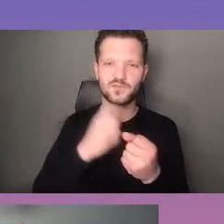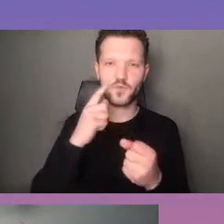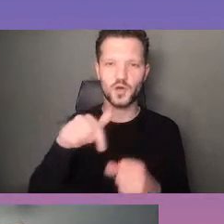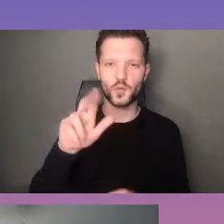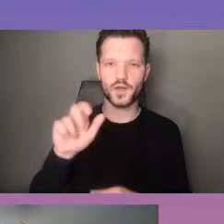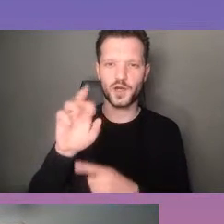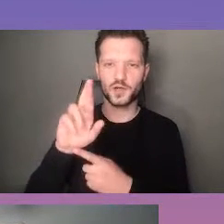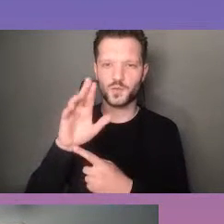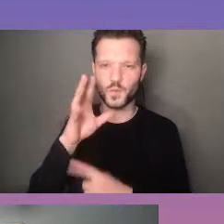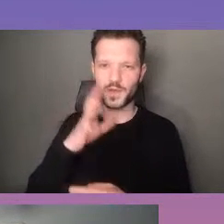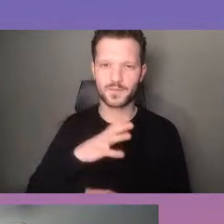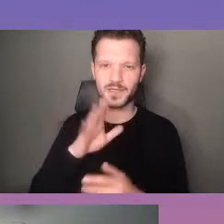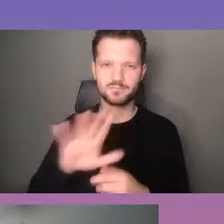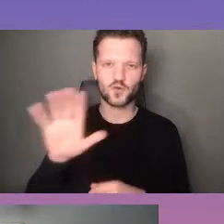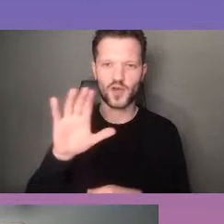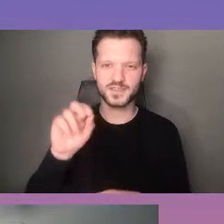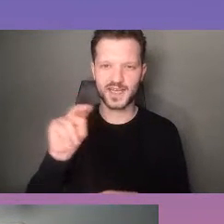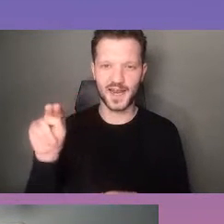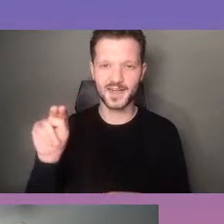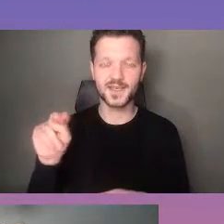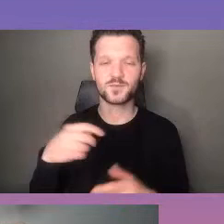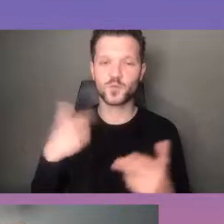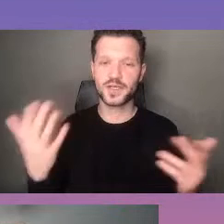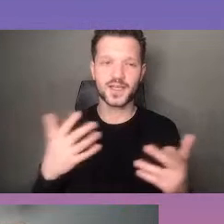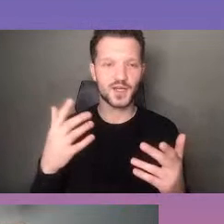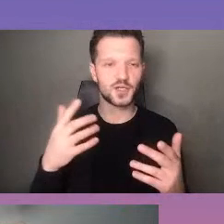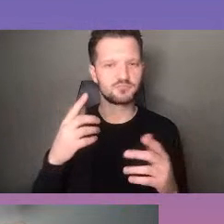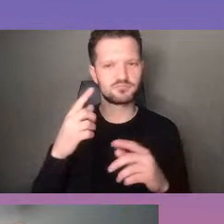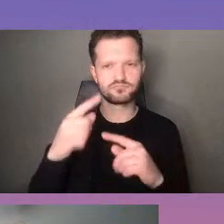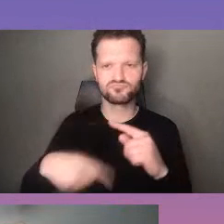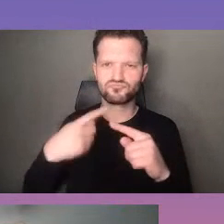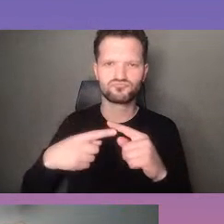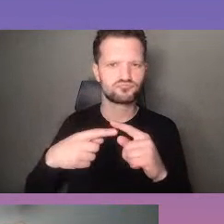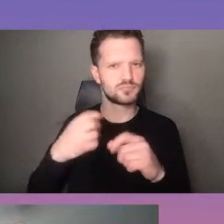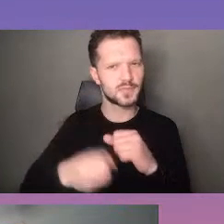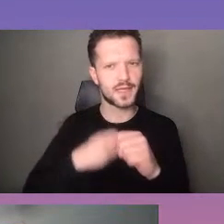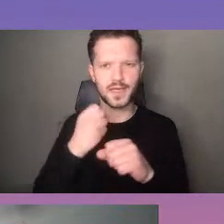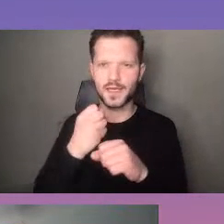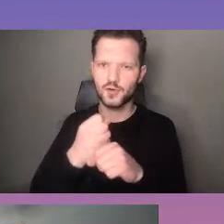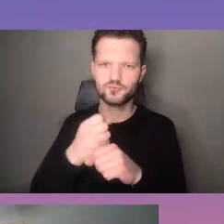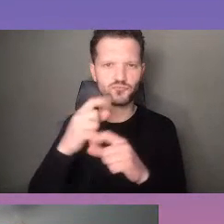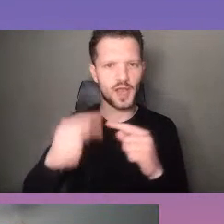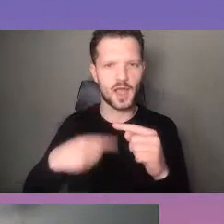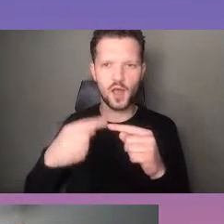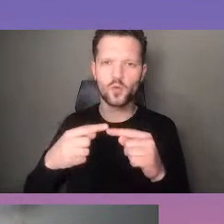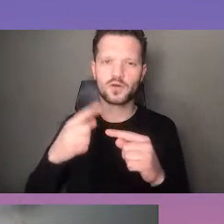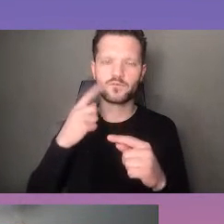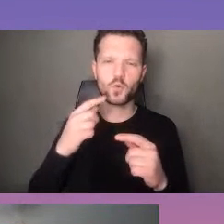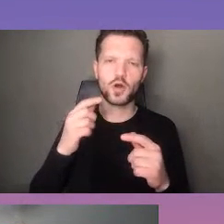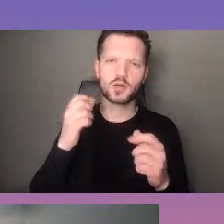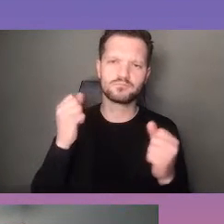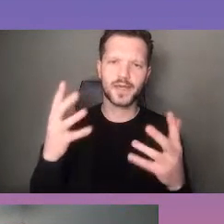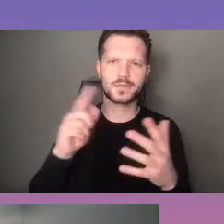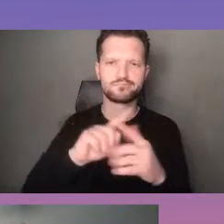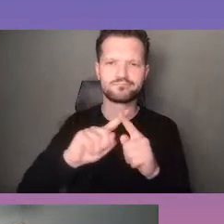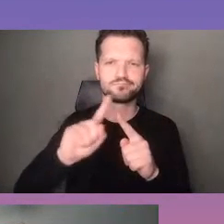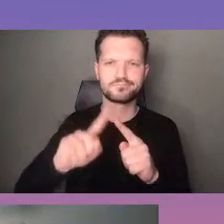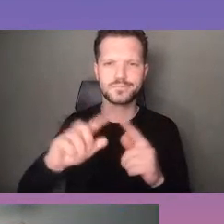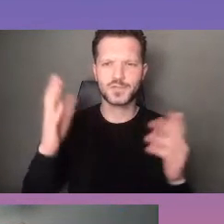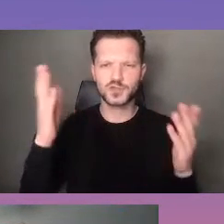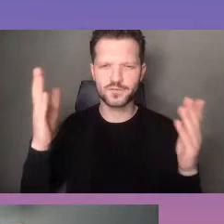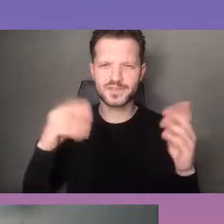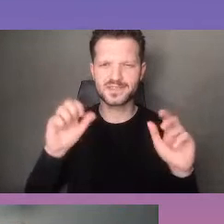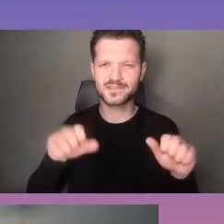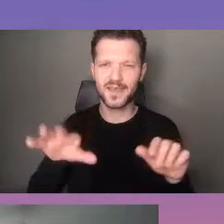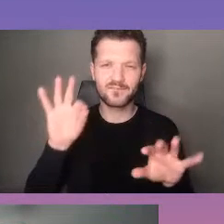is here for you year-round with the dynamic programming, support services, case management, and more. And you can find out more about all of our